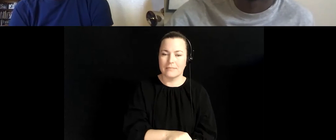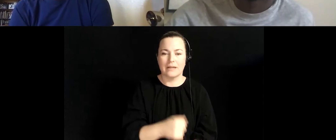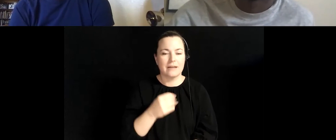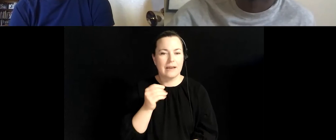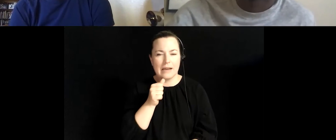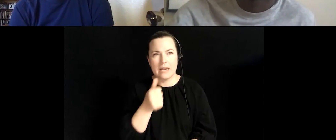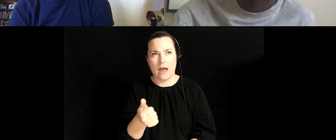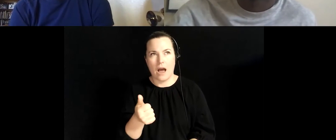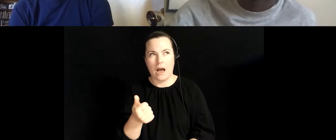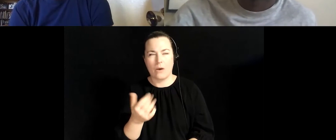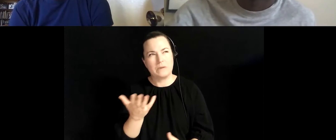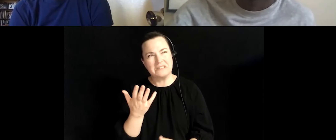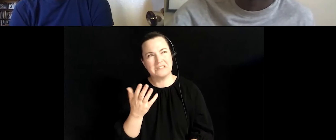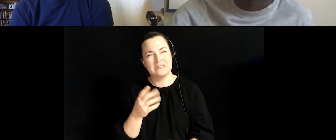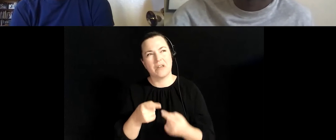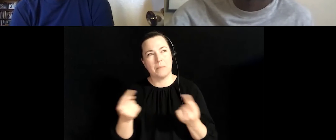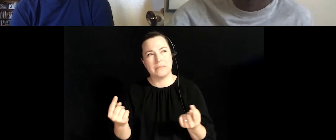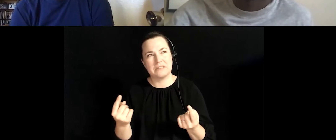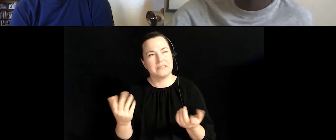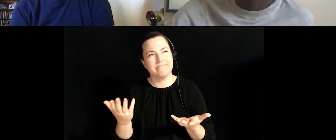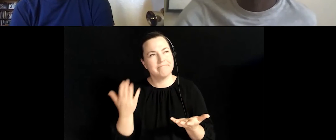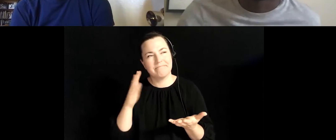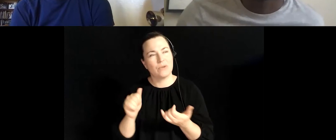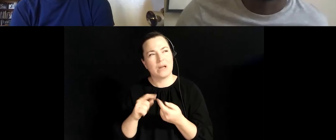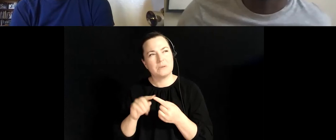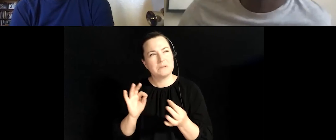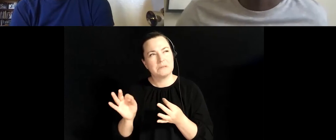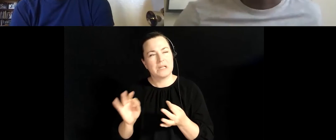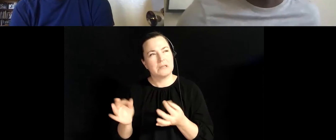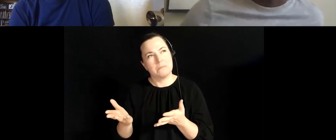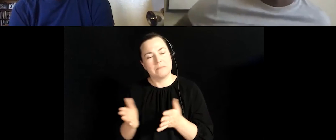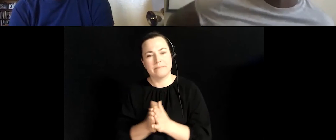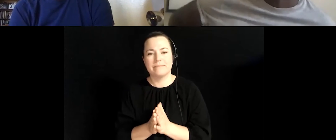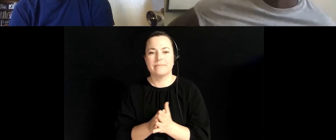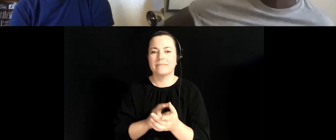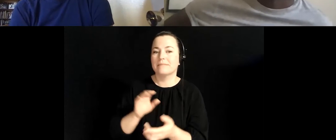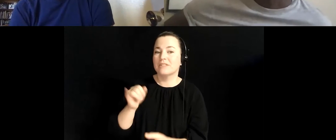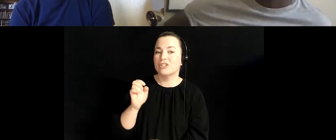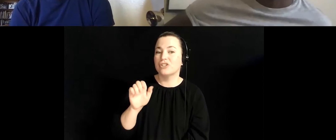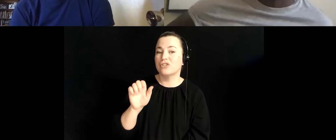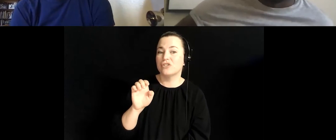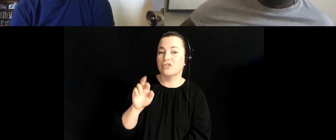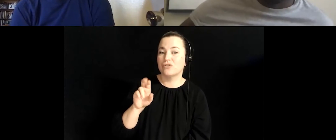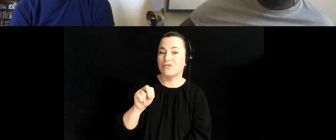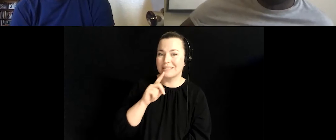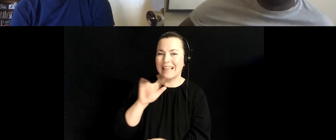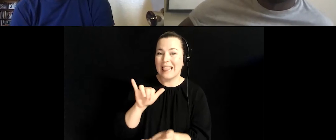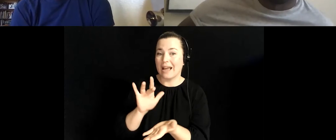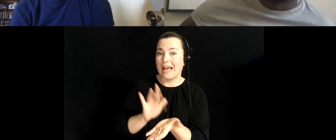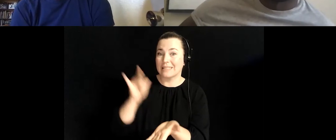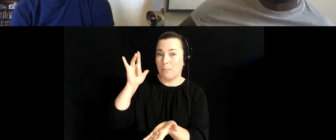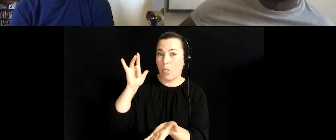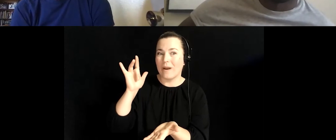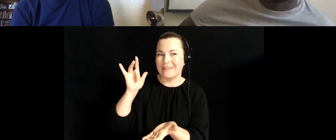I don't know how to say it, but I don't know if and not like exploitative. Yeah. Thanks. Yeah.